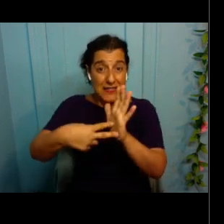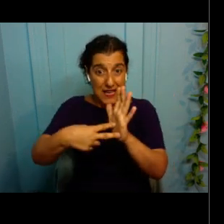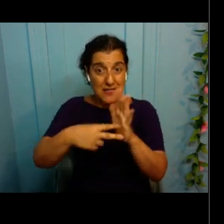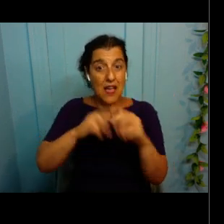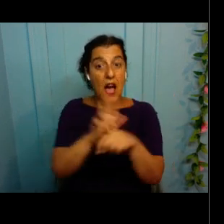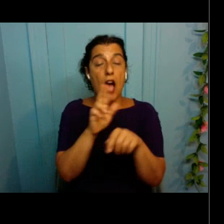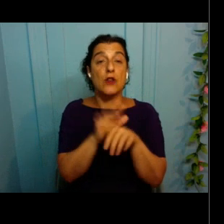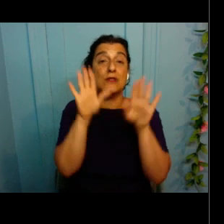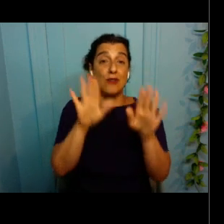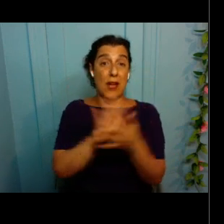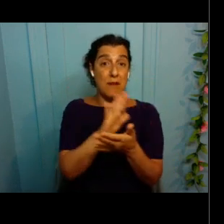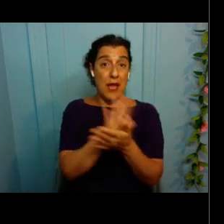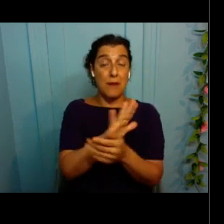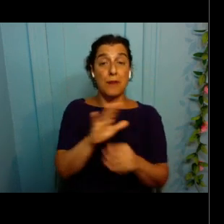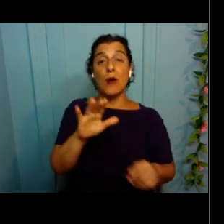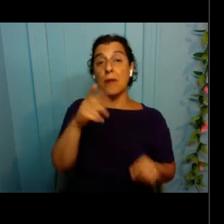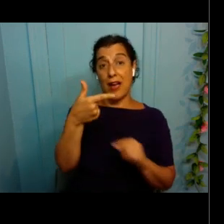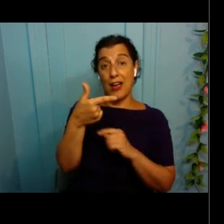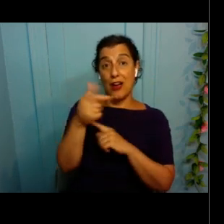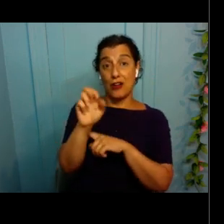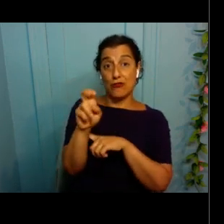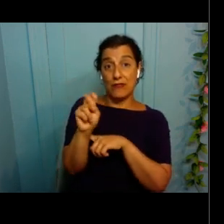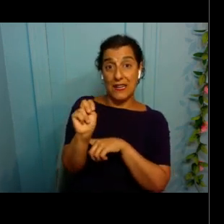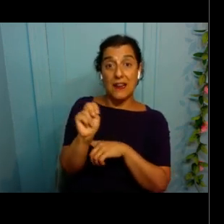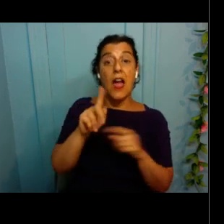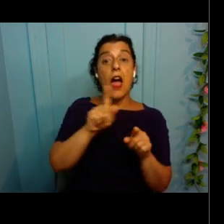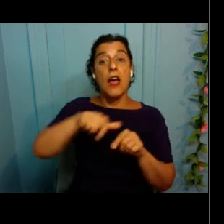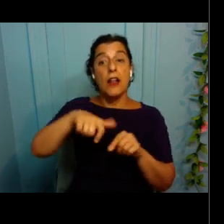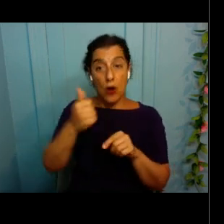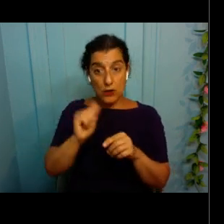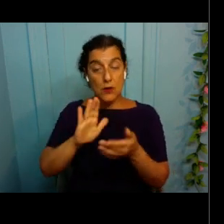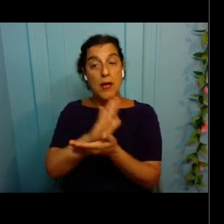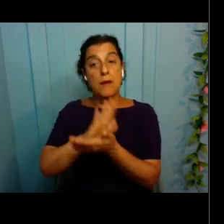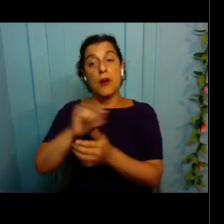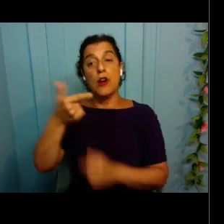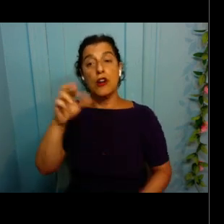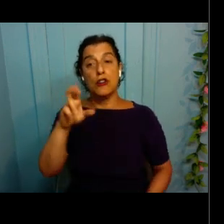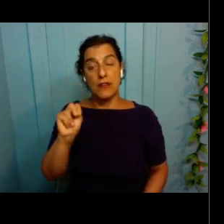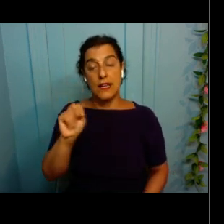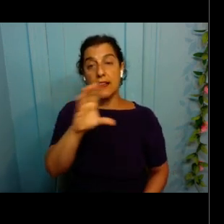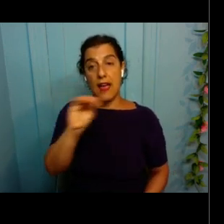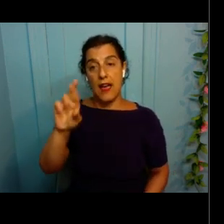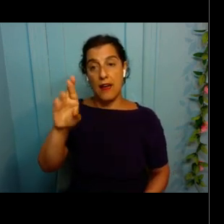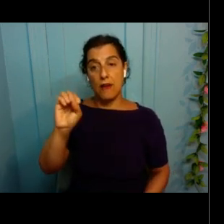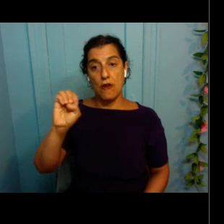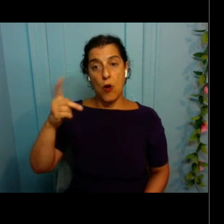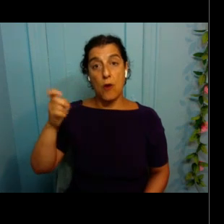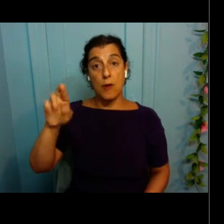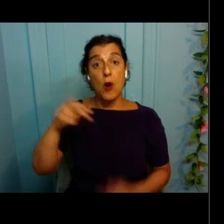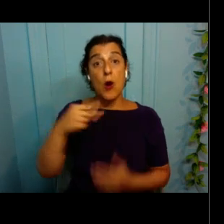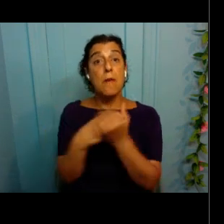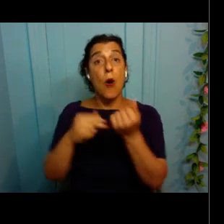Green, and also another paper by Green and Roper. And both these papers about child and language acquisition of the